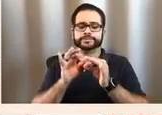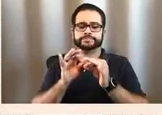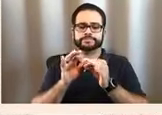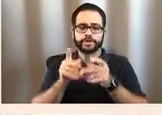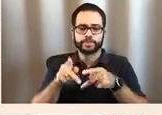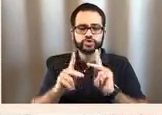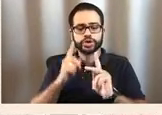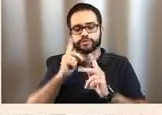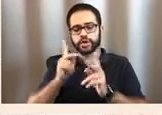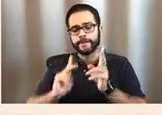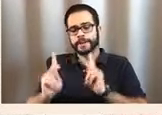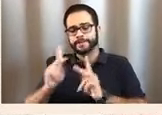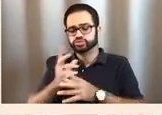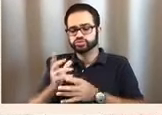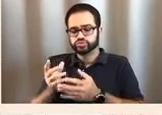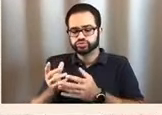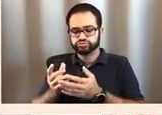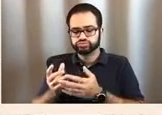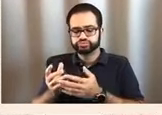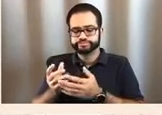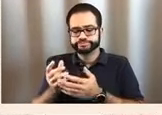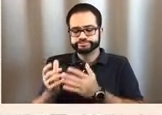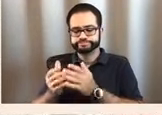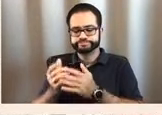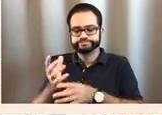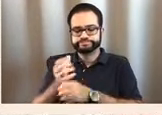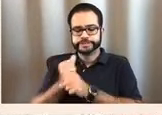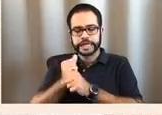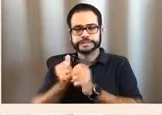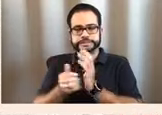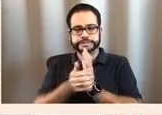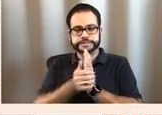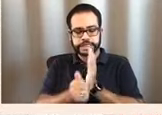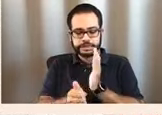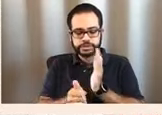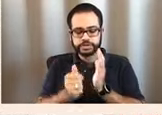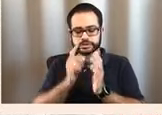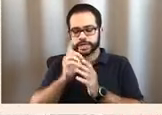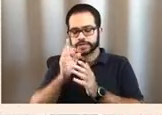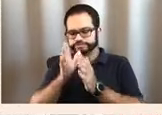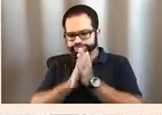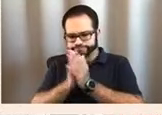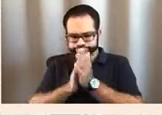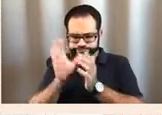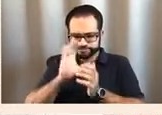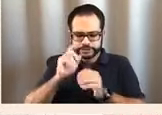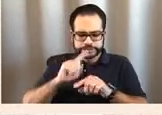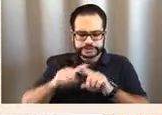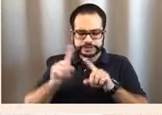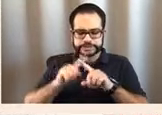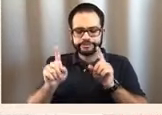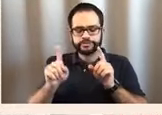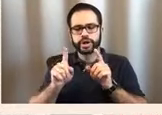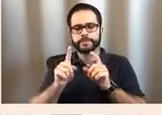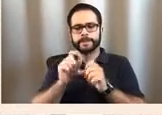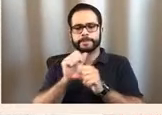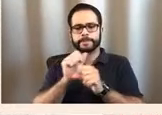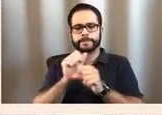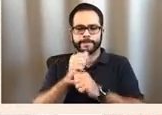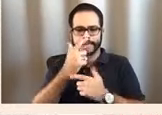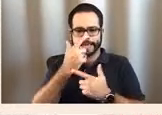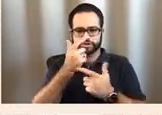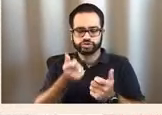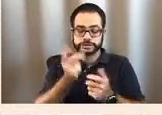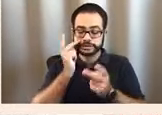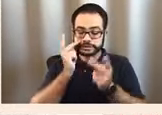and explore potential area of employment interest. That way they can see the kind of jobs they like, and maybe they thought